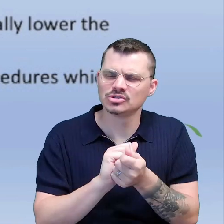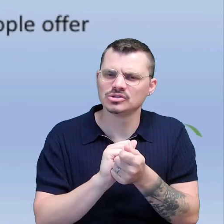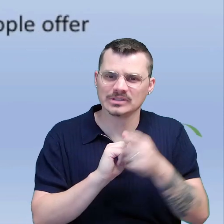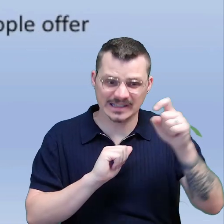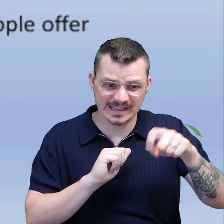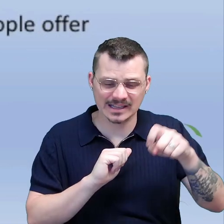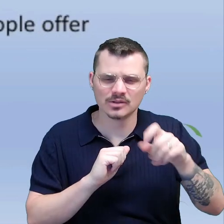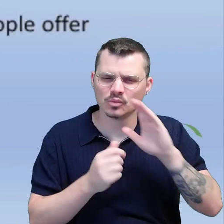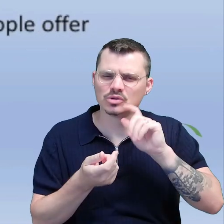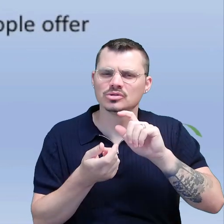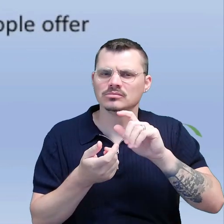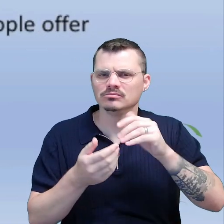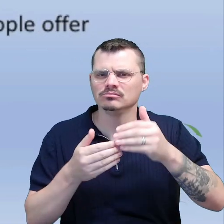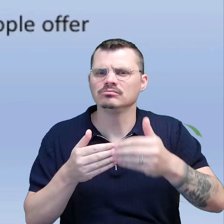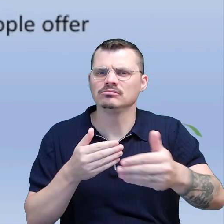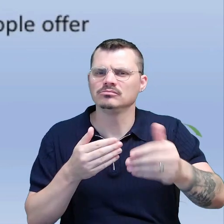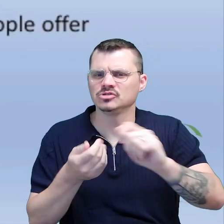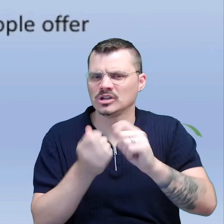time.